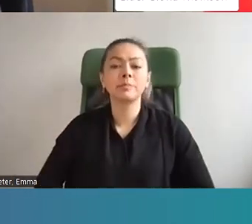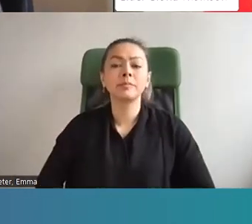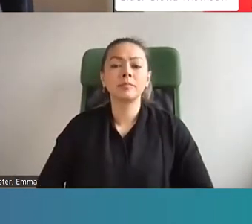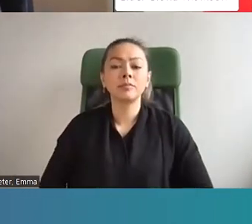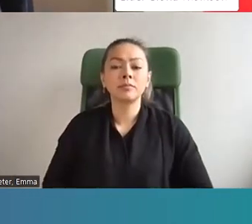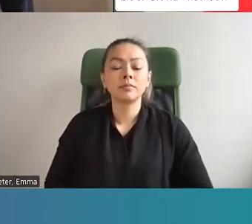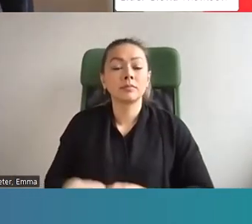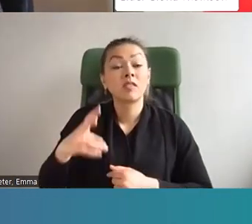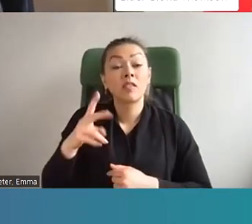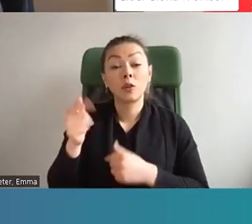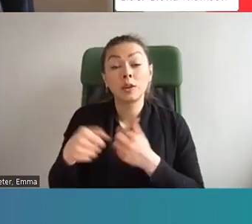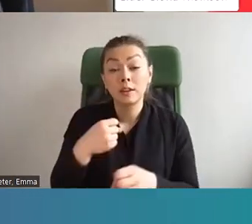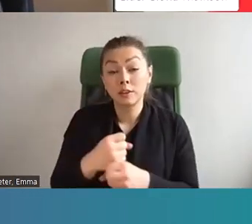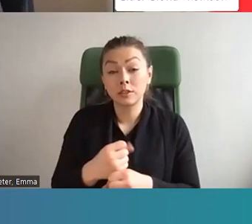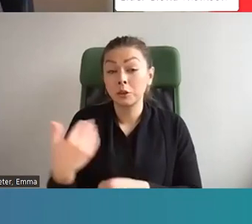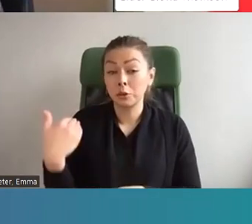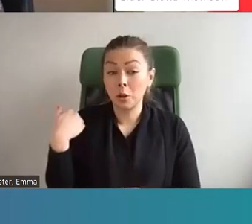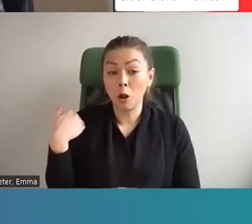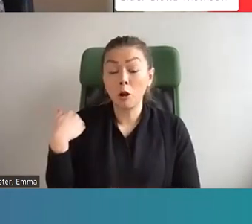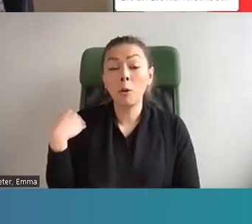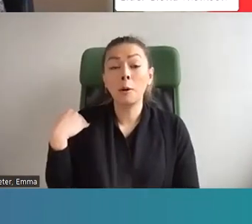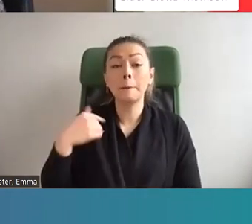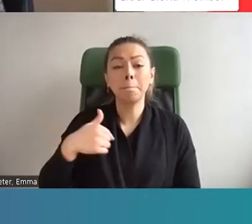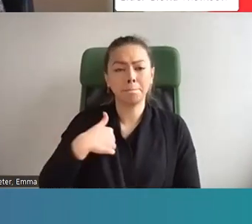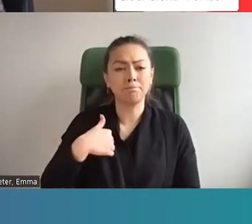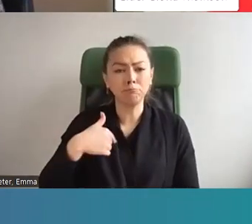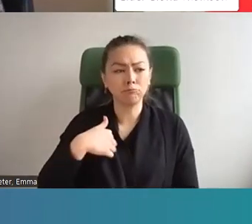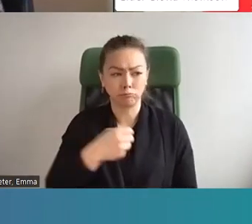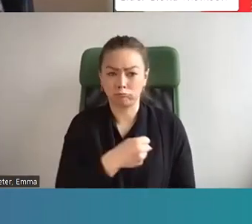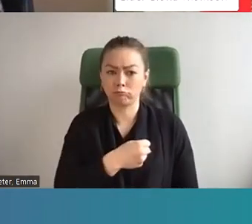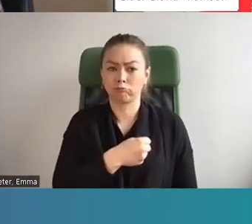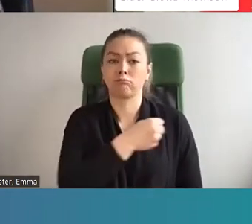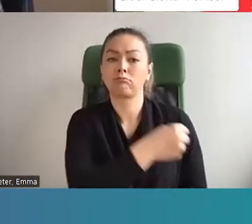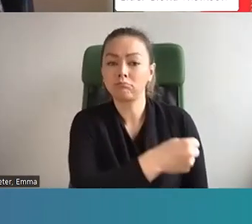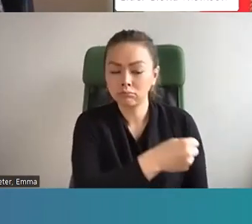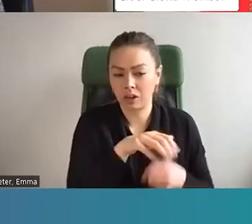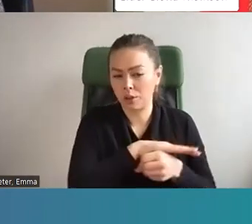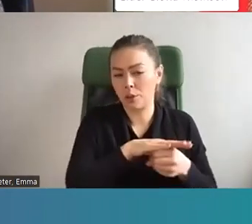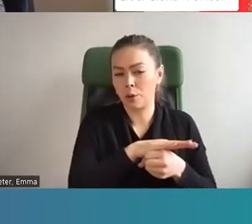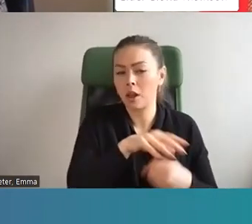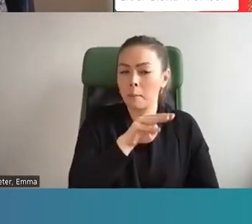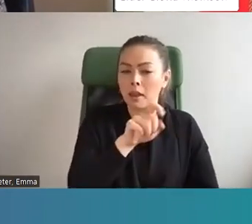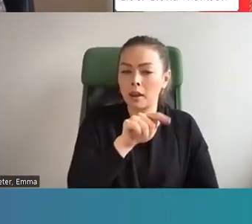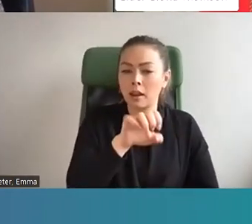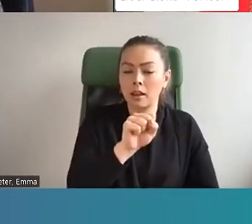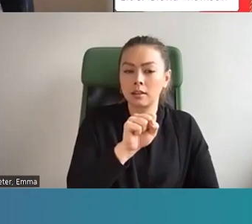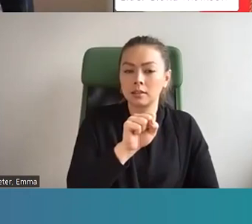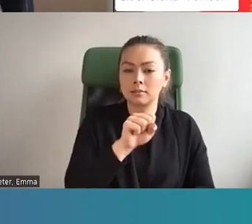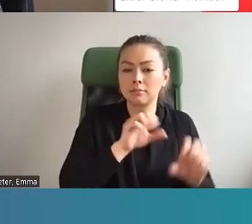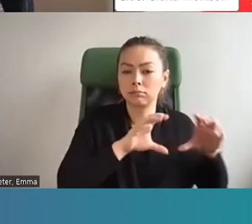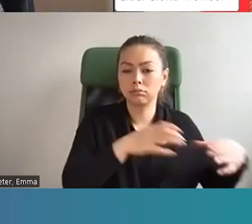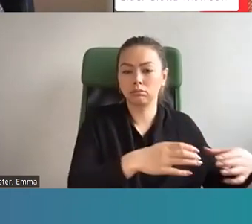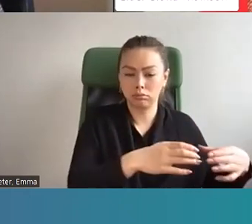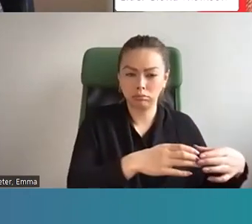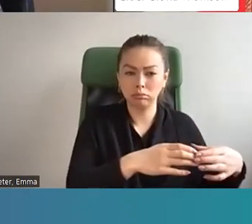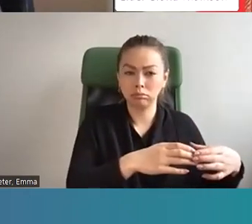I took a position with our local Métis Council as the senator. So I don't know if